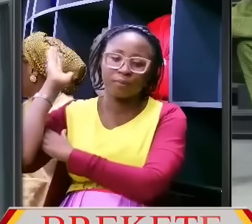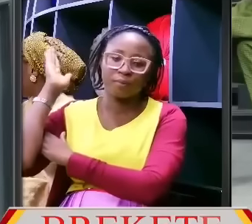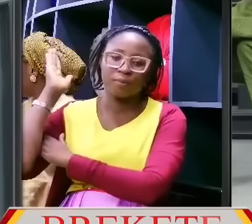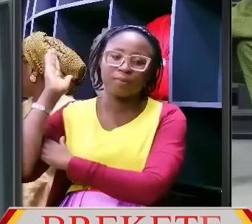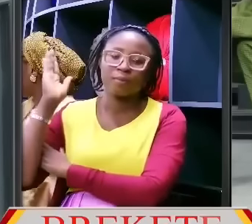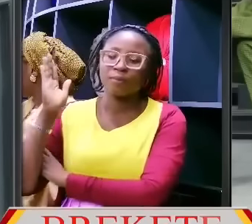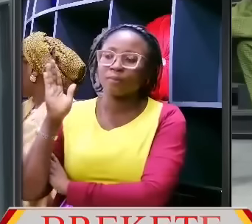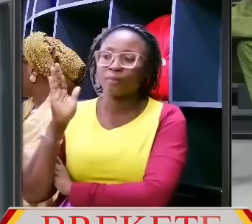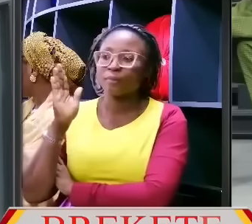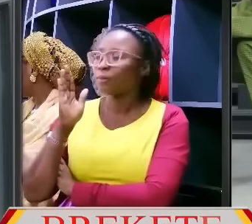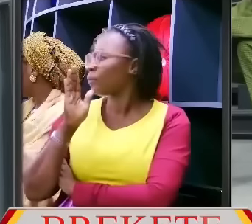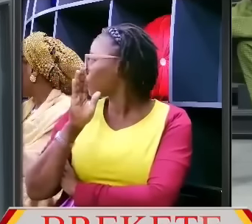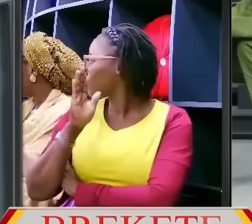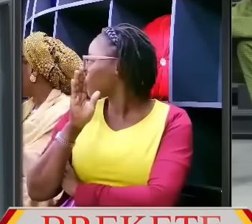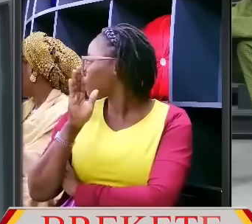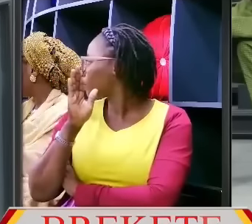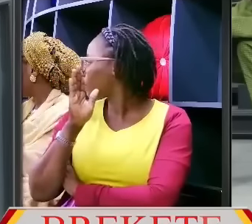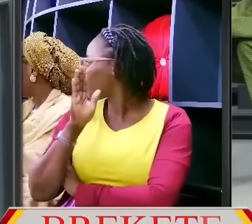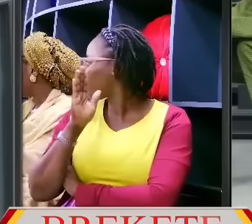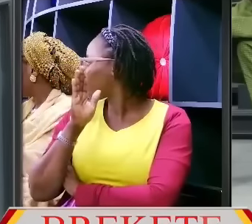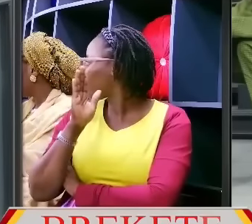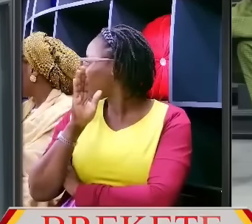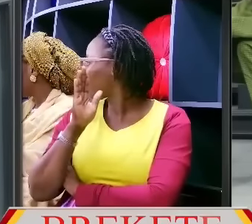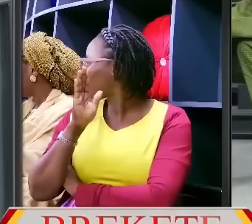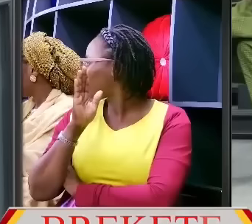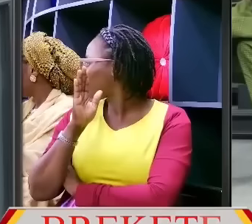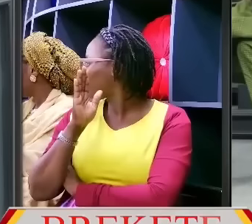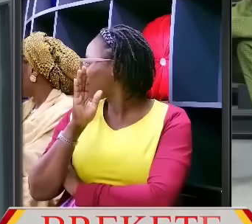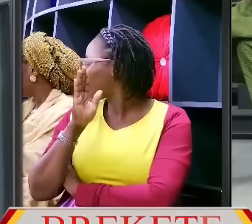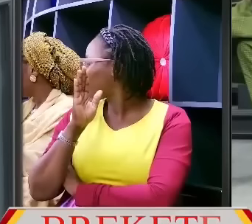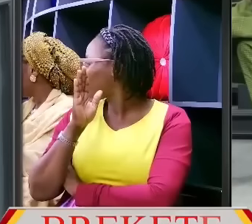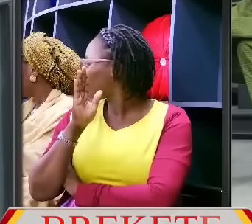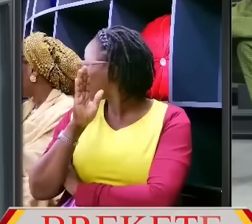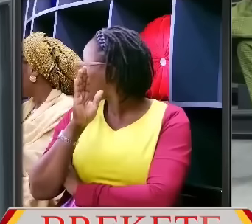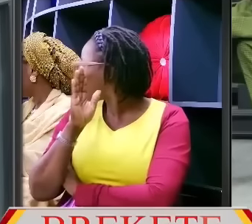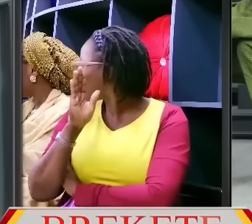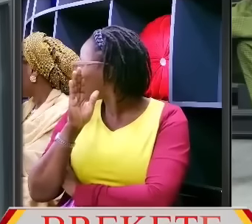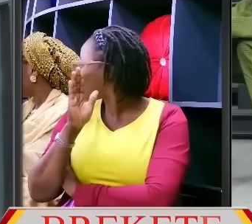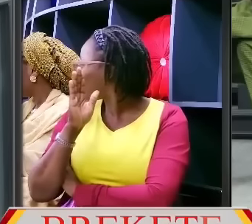what are you doing? In fact, Omar, escort Suleiman out of the studio.